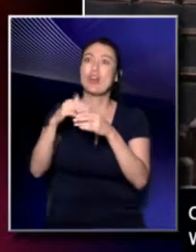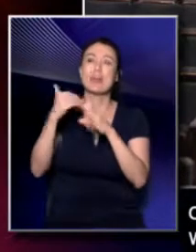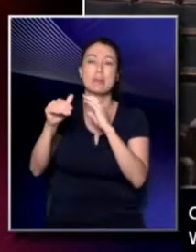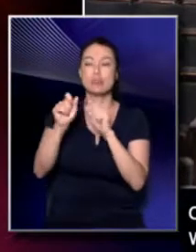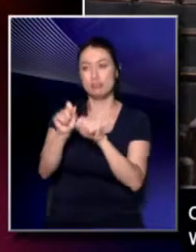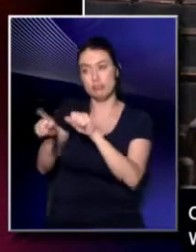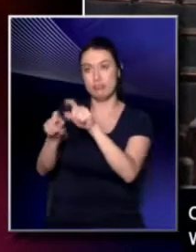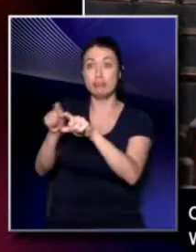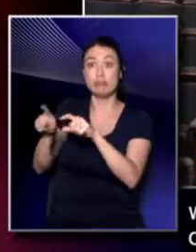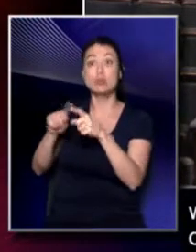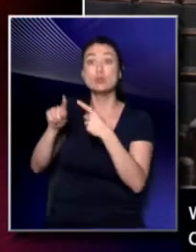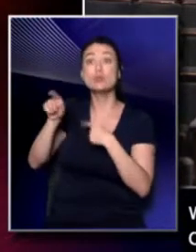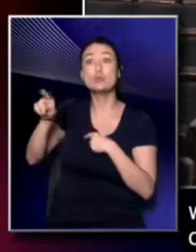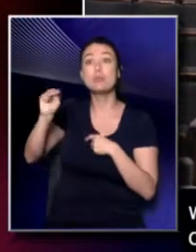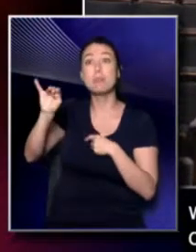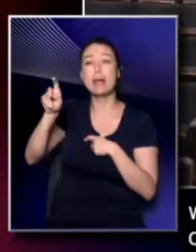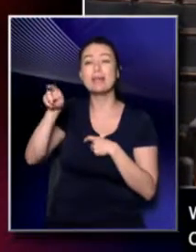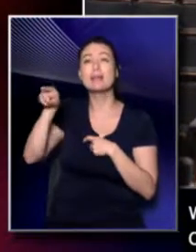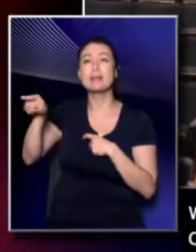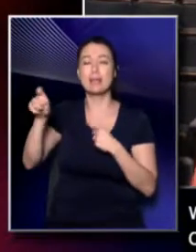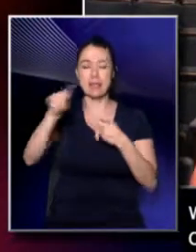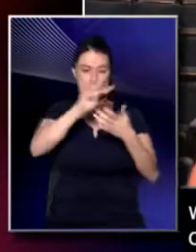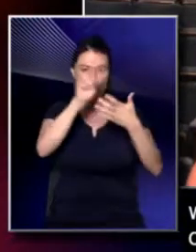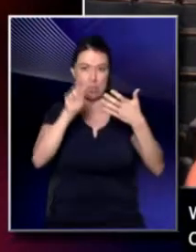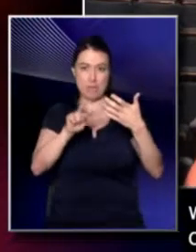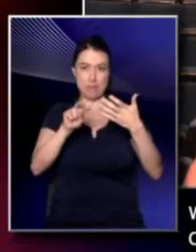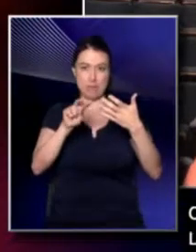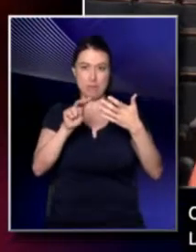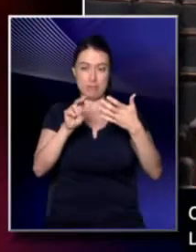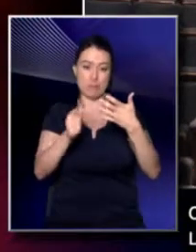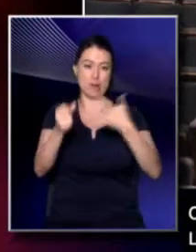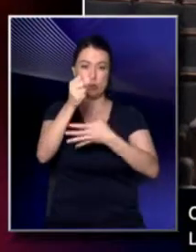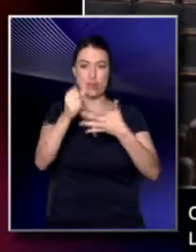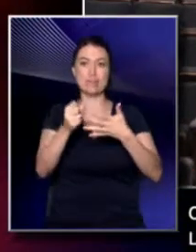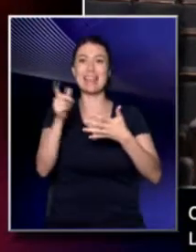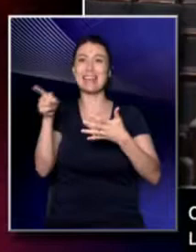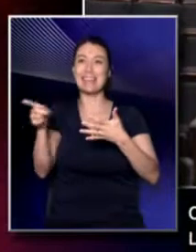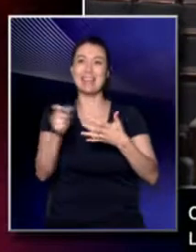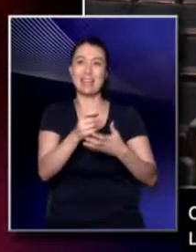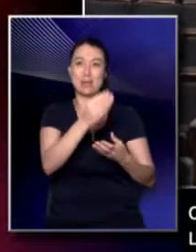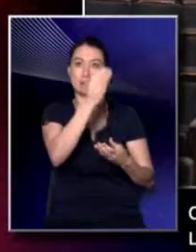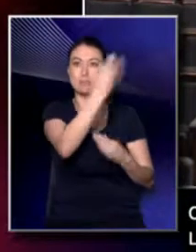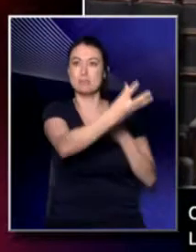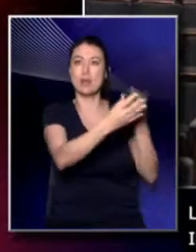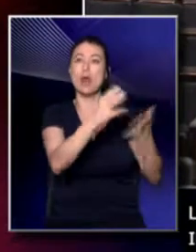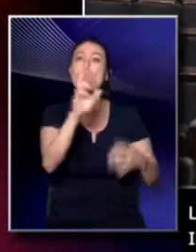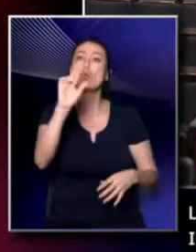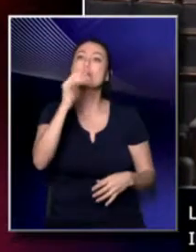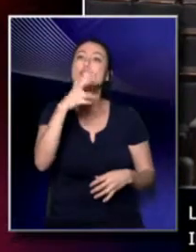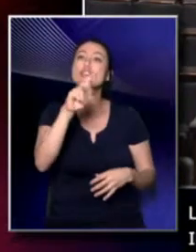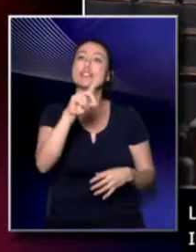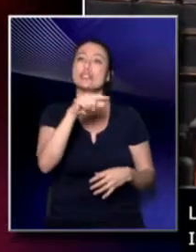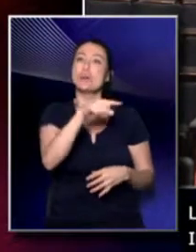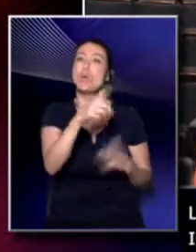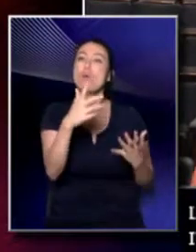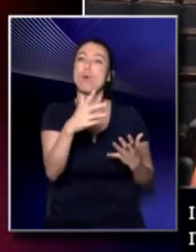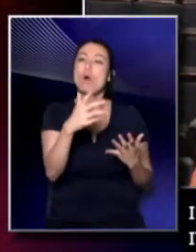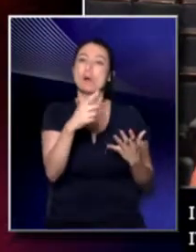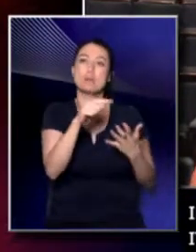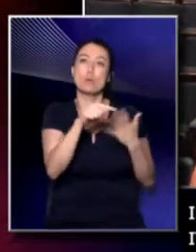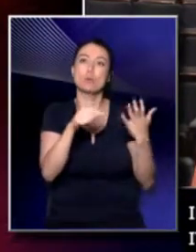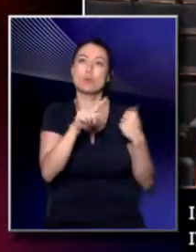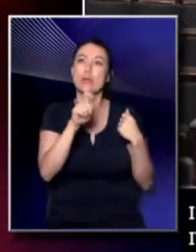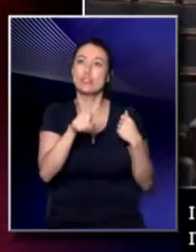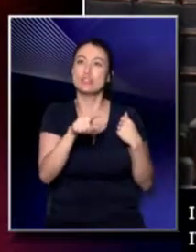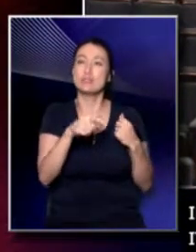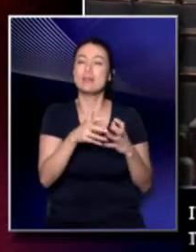then Mike can look at them and prioritize them and then interact with Richard about what it is and, you know, how much time we have to do it.